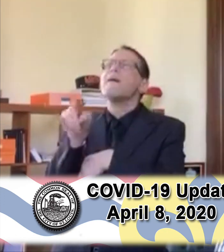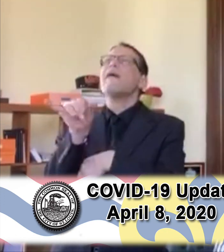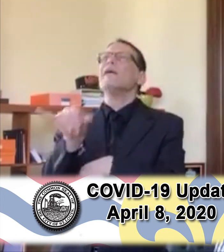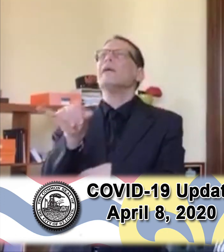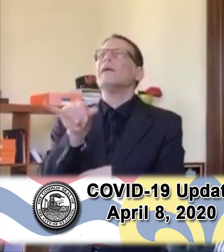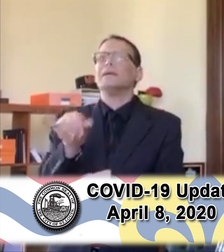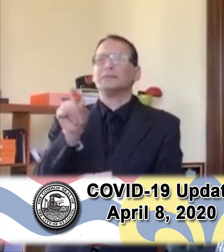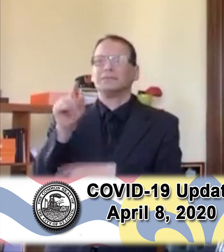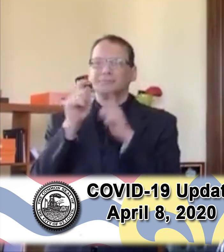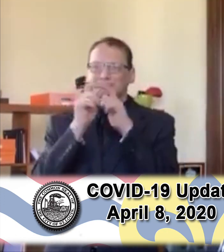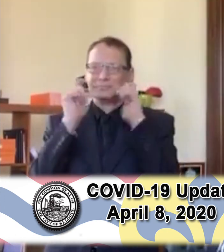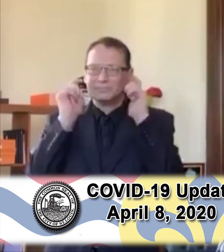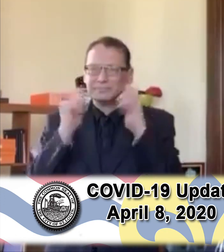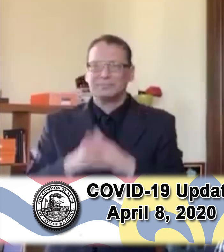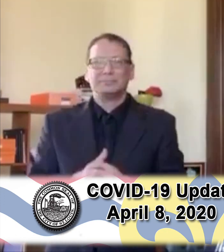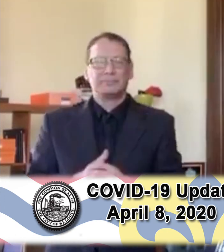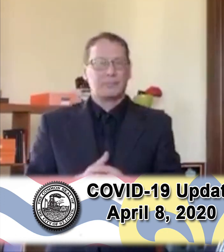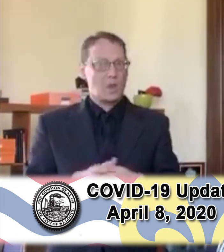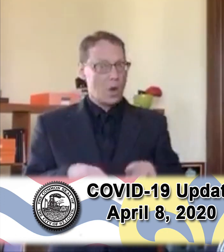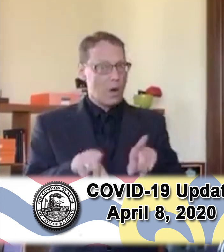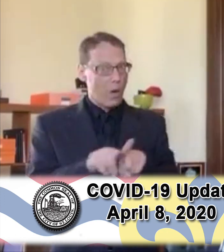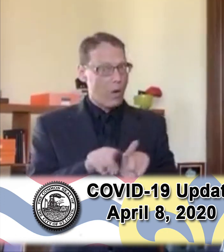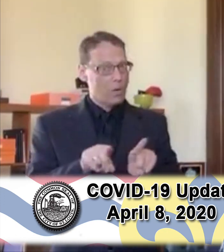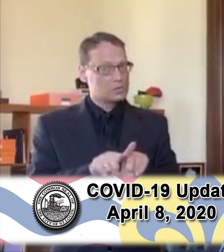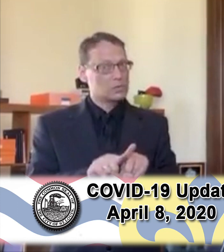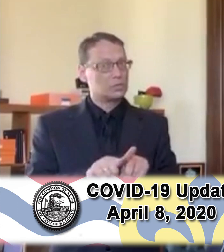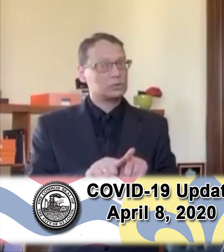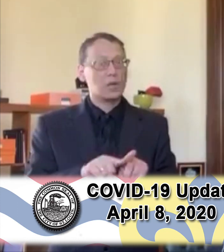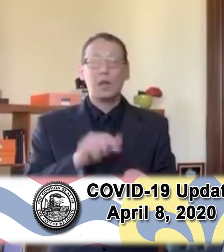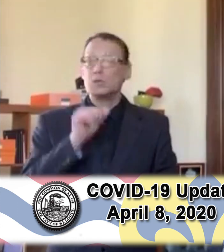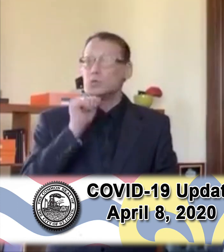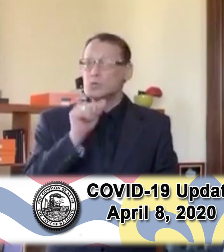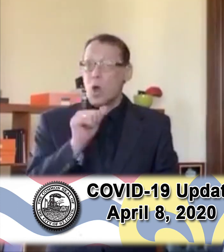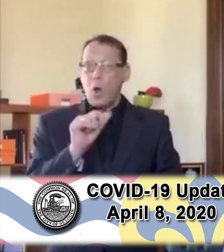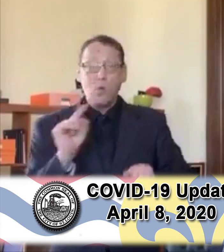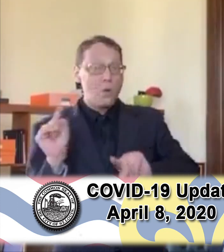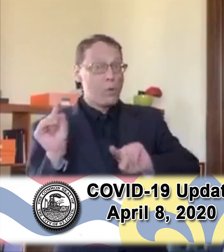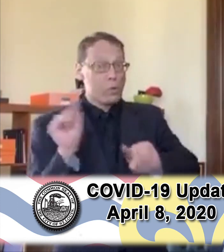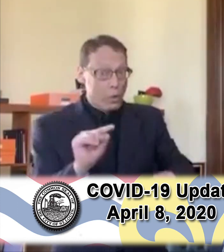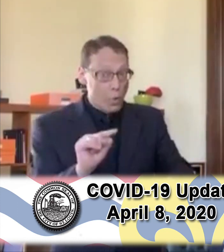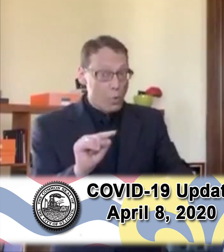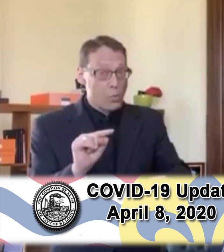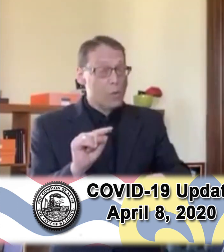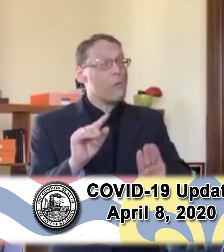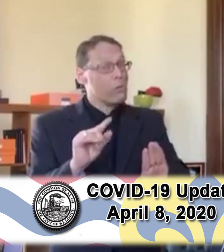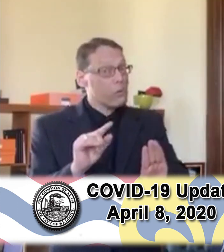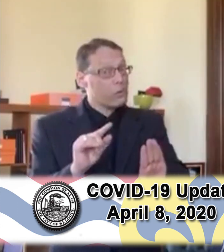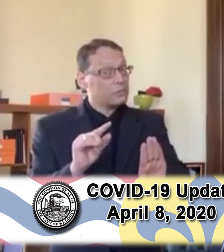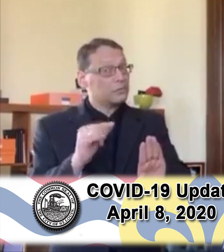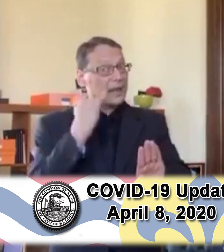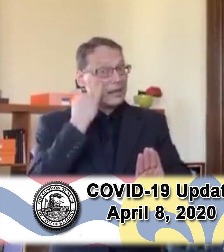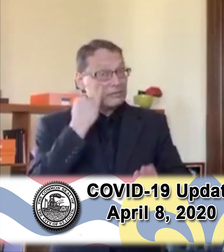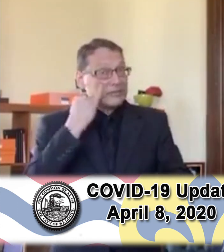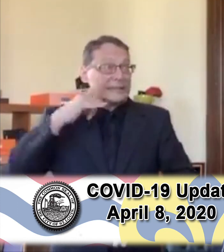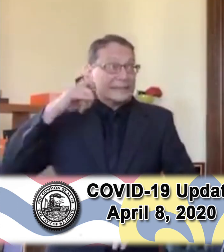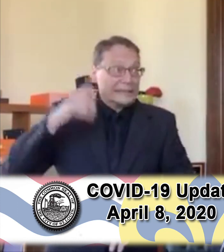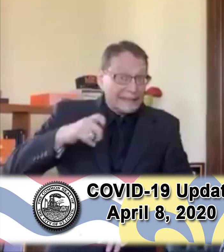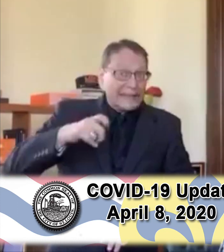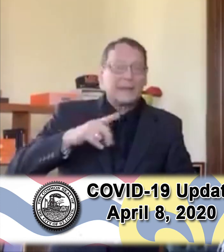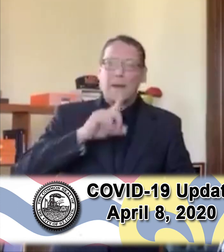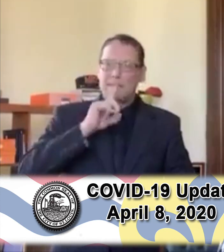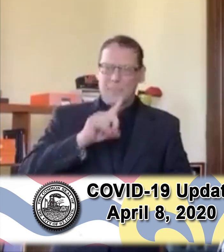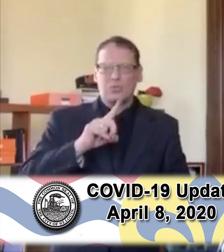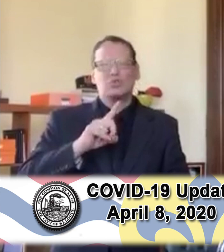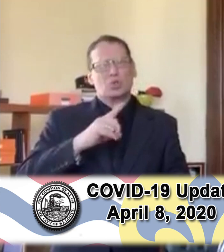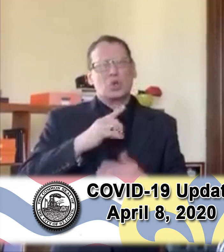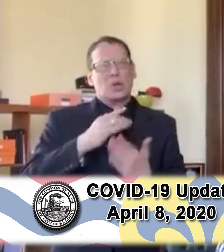recently. Now, I will take this opportunity to say, don't go to the grocery store unless you really have to. And get your list together. Only